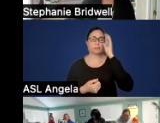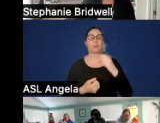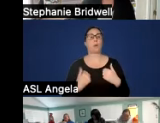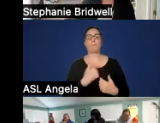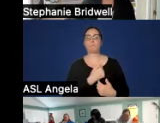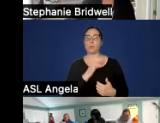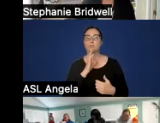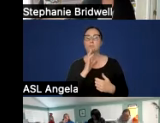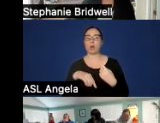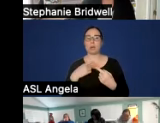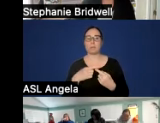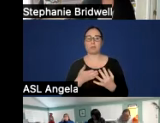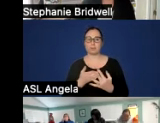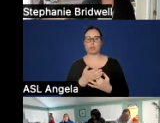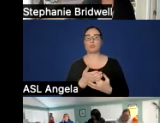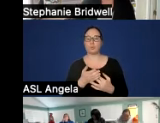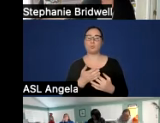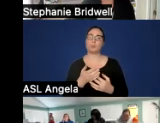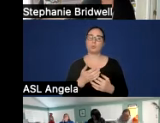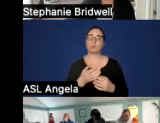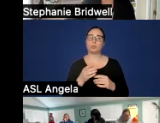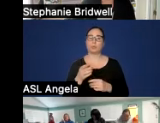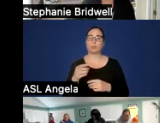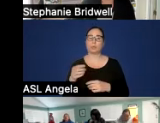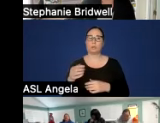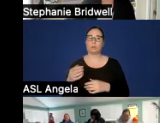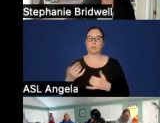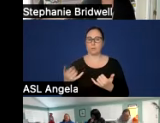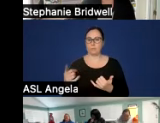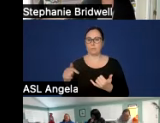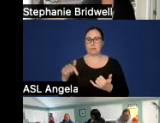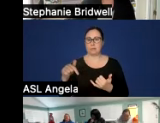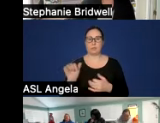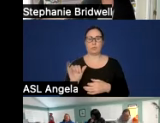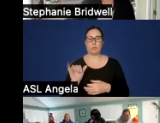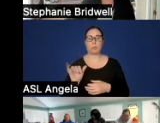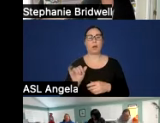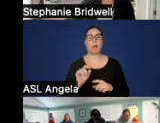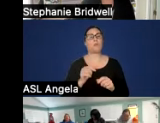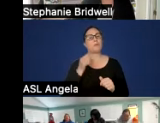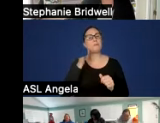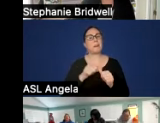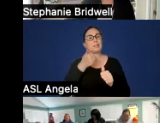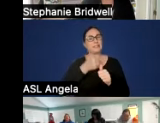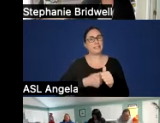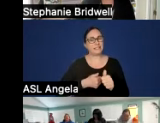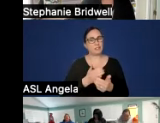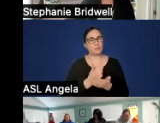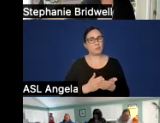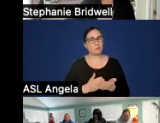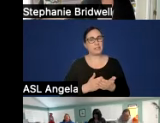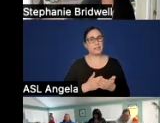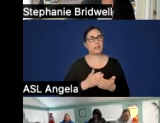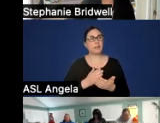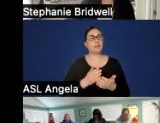throughout as well, just remembering that because every person who's part of the team is from a different